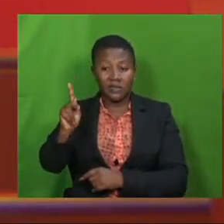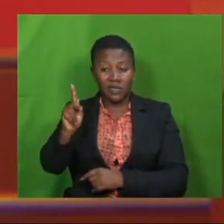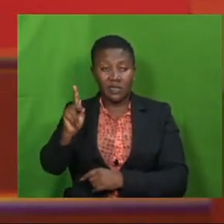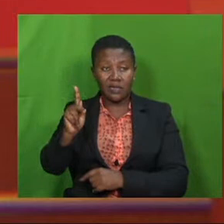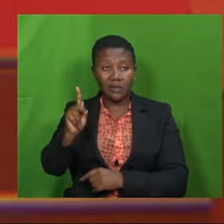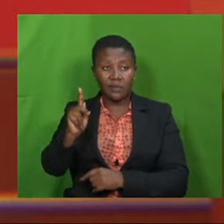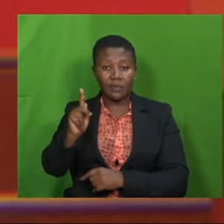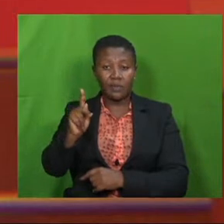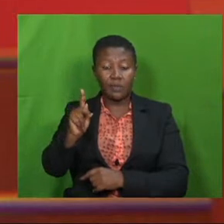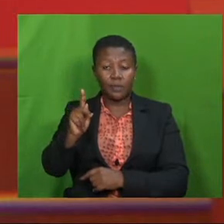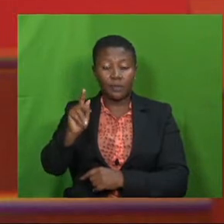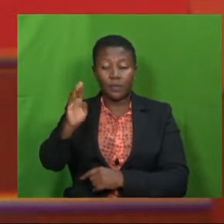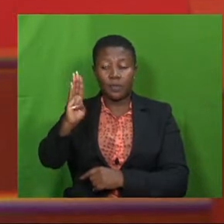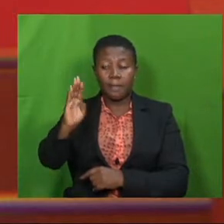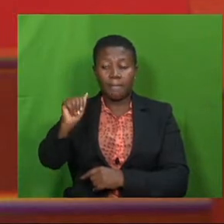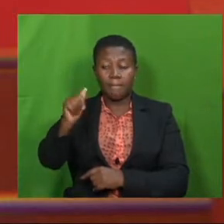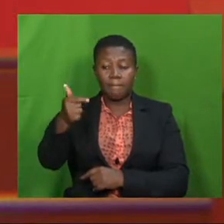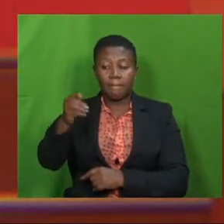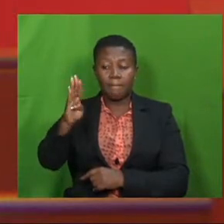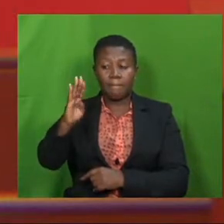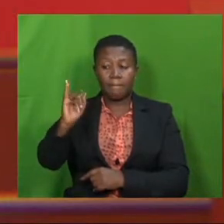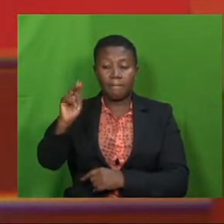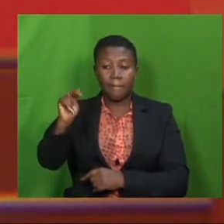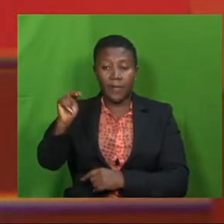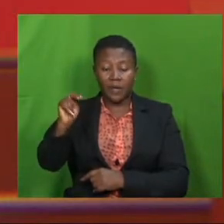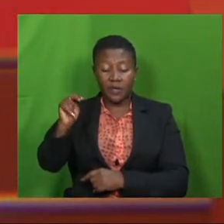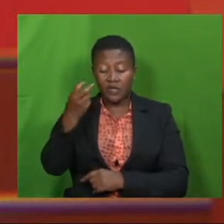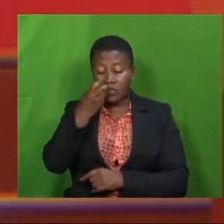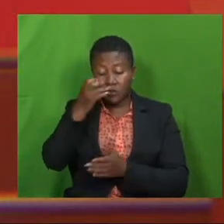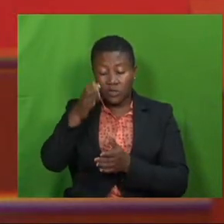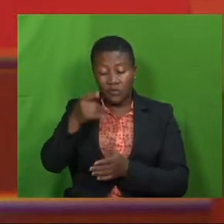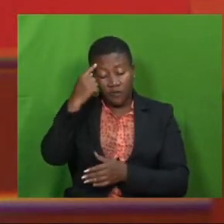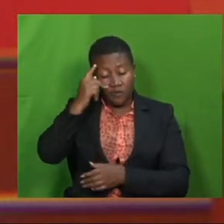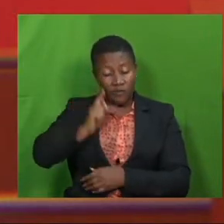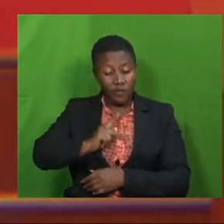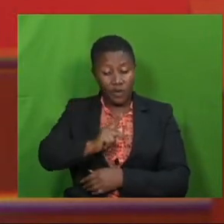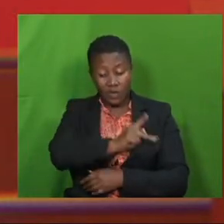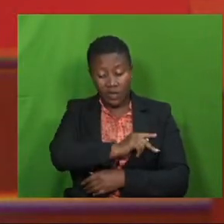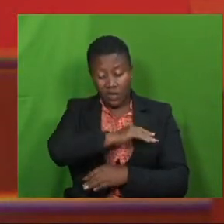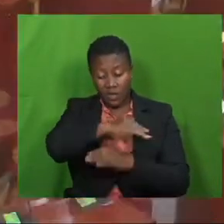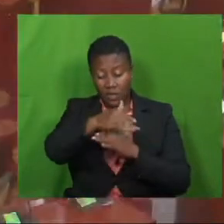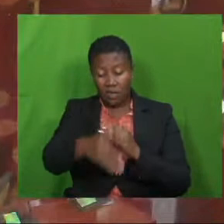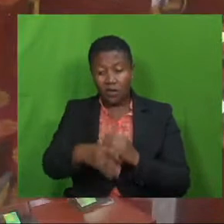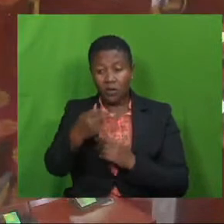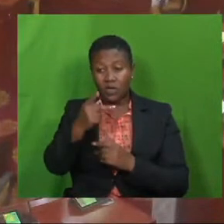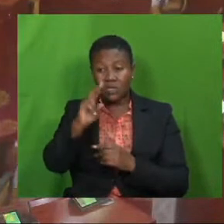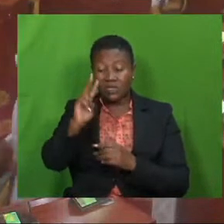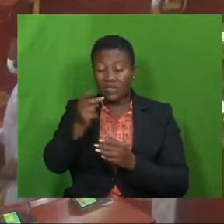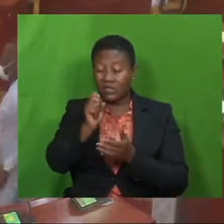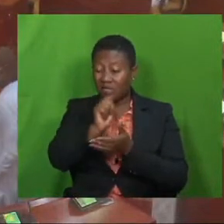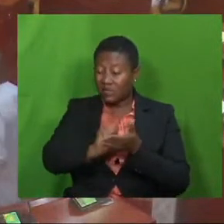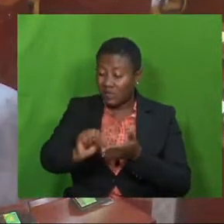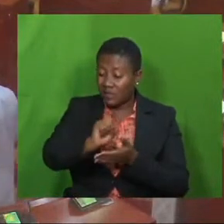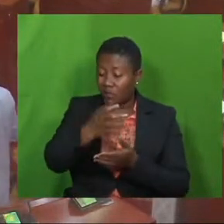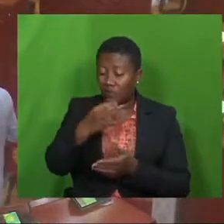Babin, Speaker of Parliament, at the end of the first meeting of the second session of the 8th Parliament of